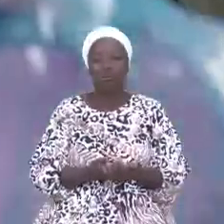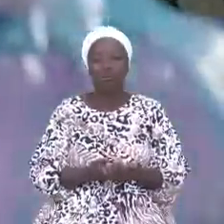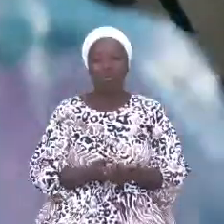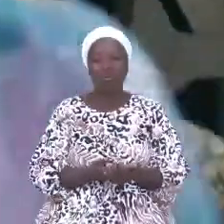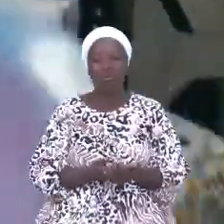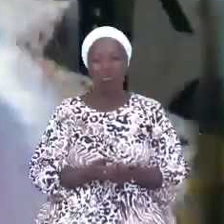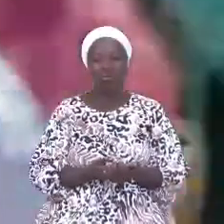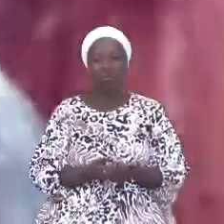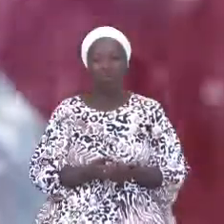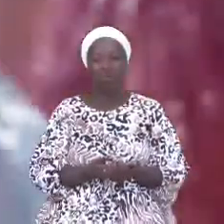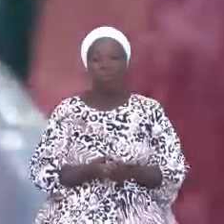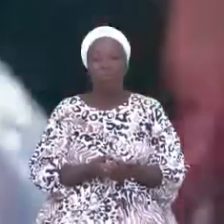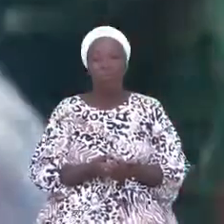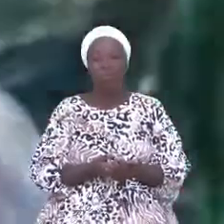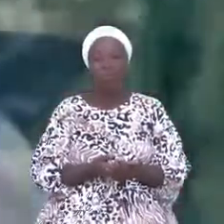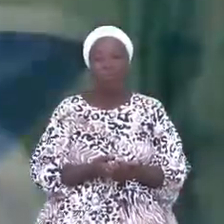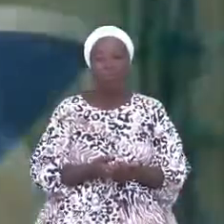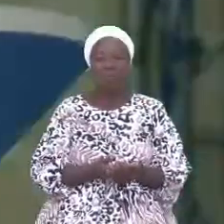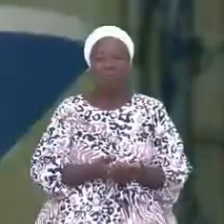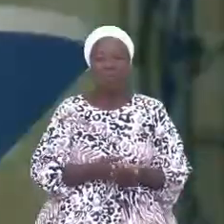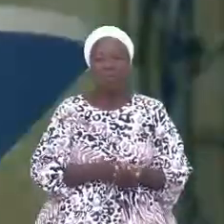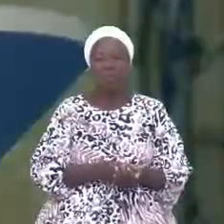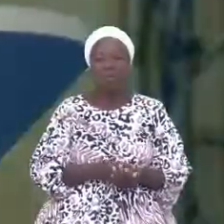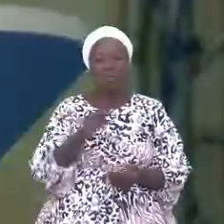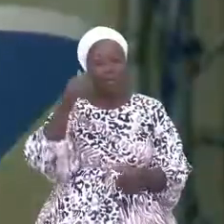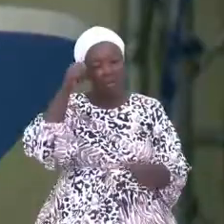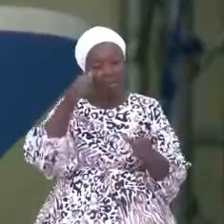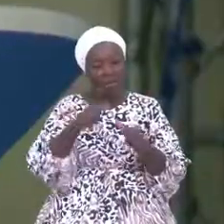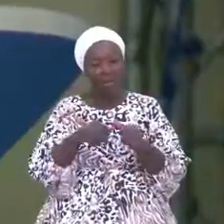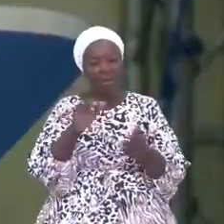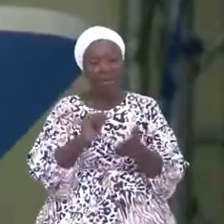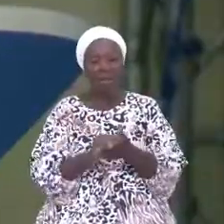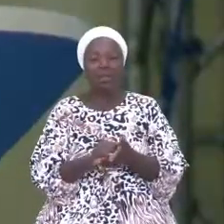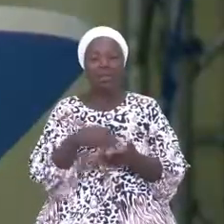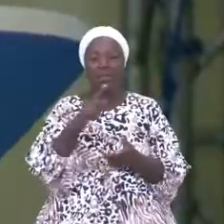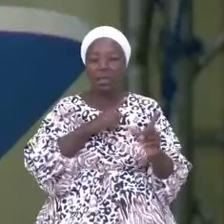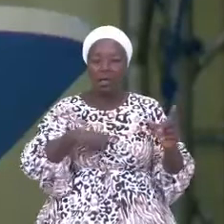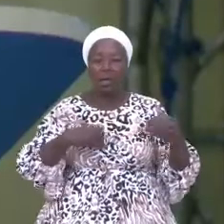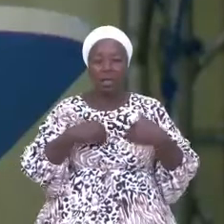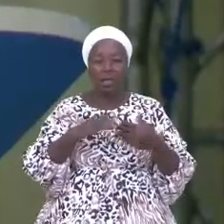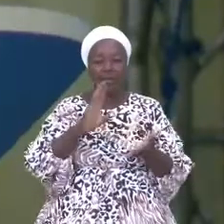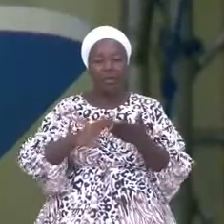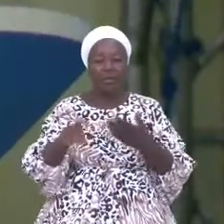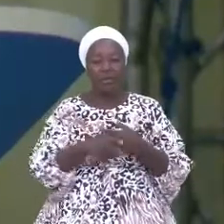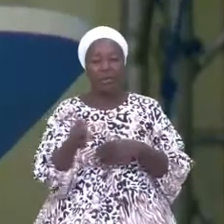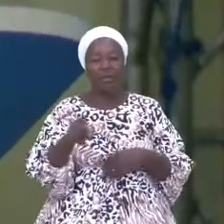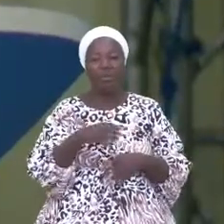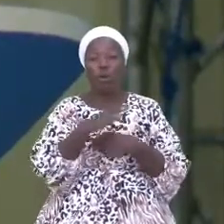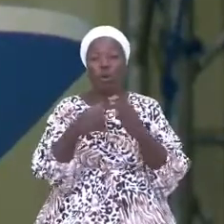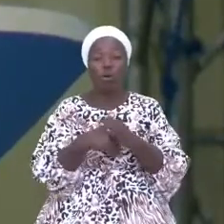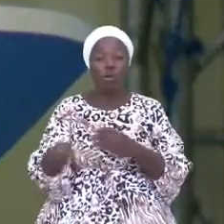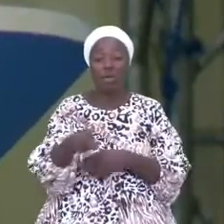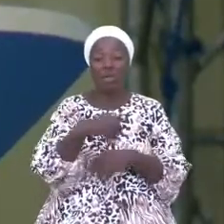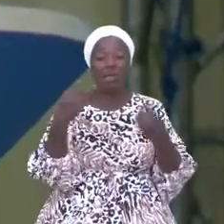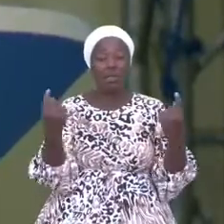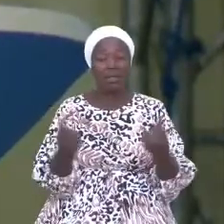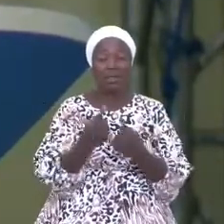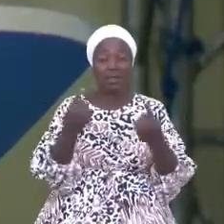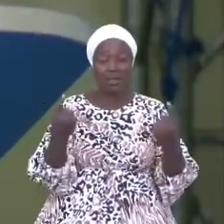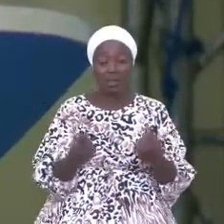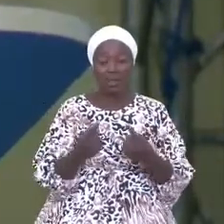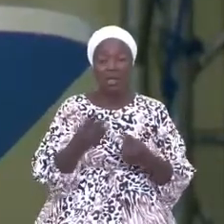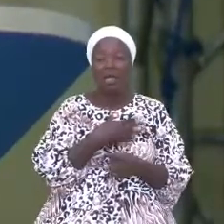them. The servant of God has prayed for them. They are now children of God. Your sins are forgiven. You